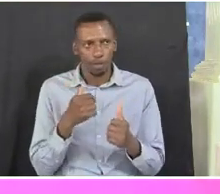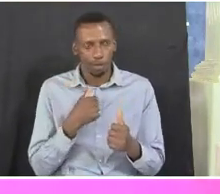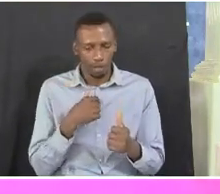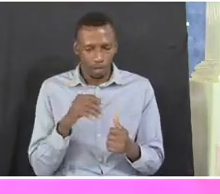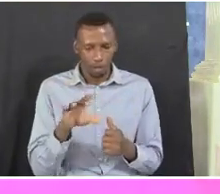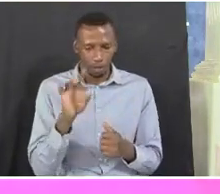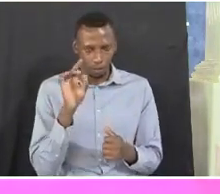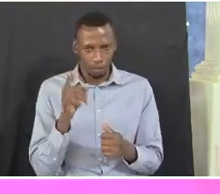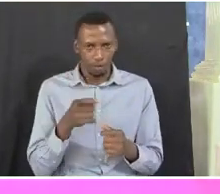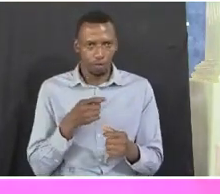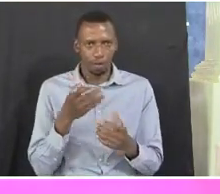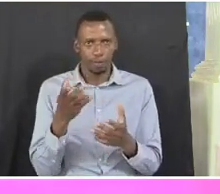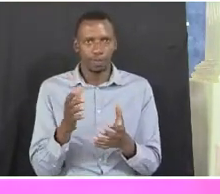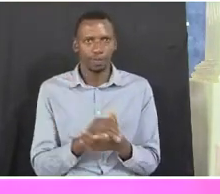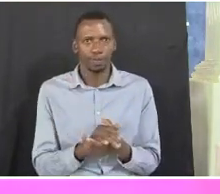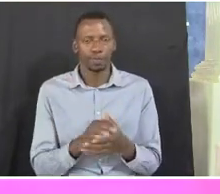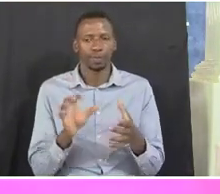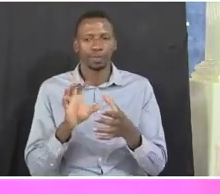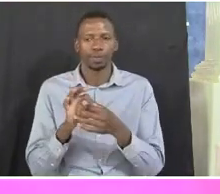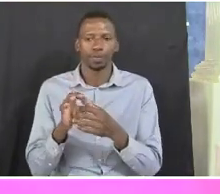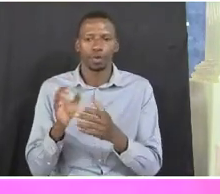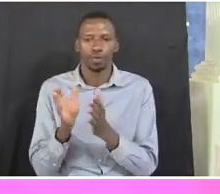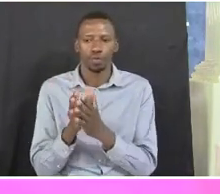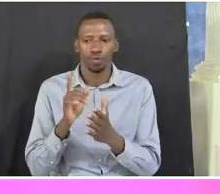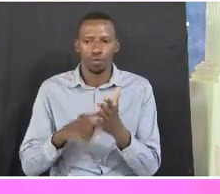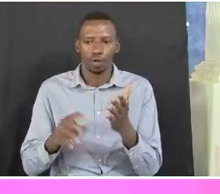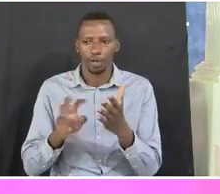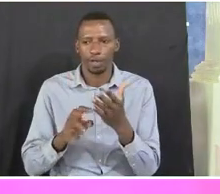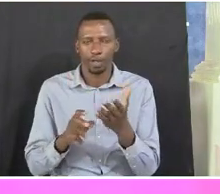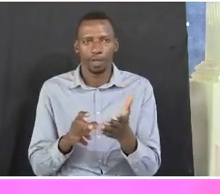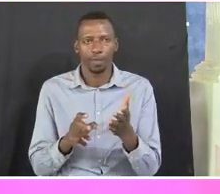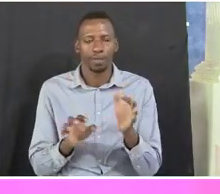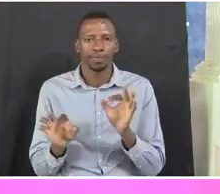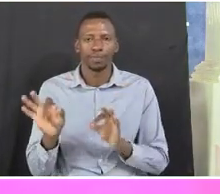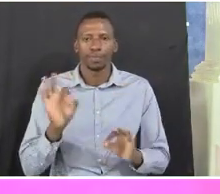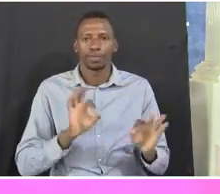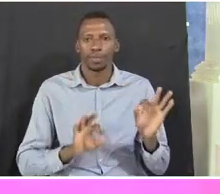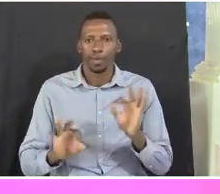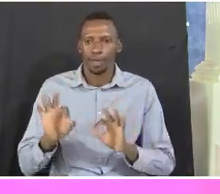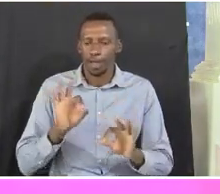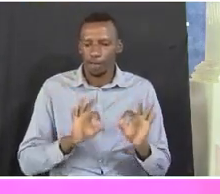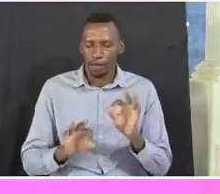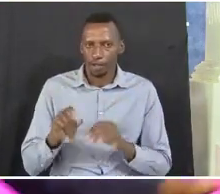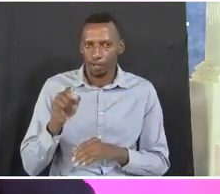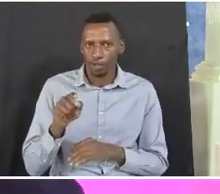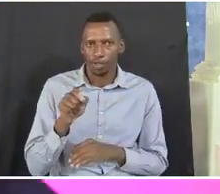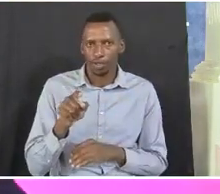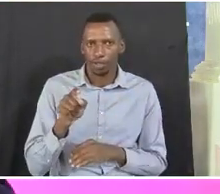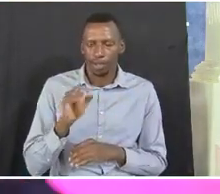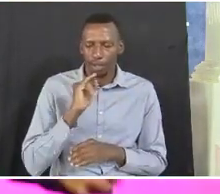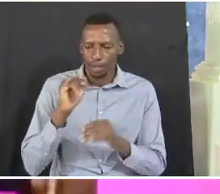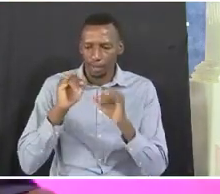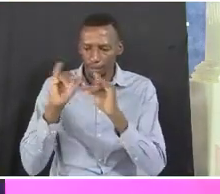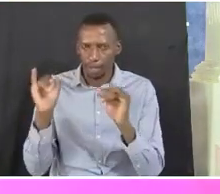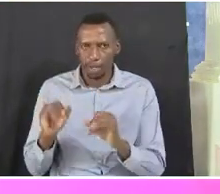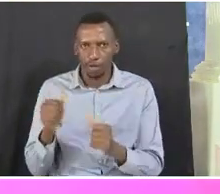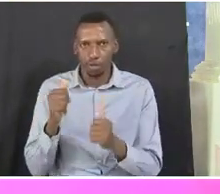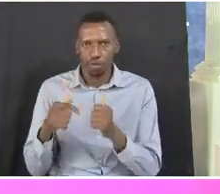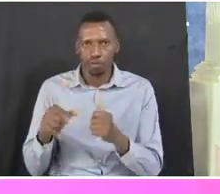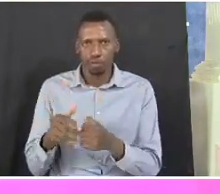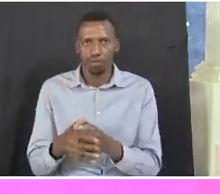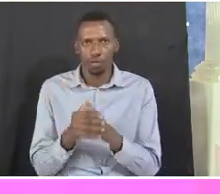in connection with what we have read here. That version is our God today. We are bowing to, we are